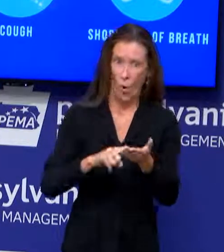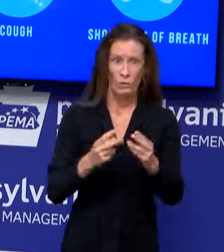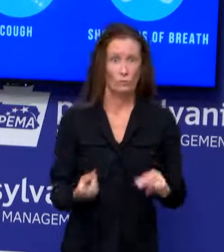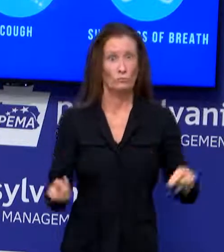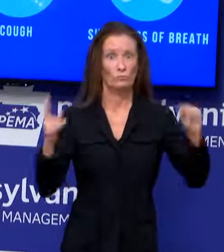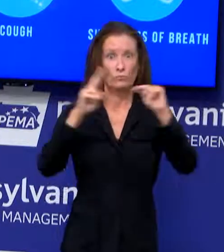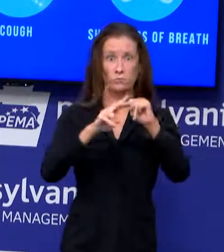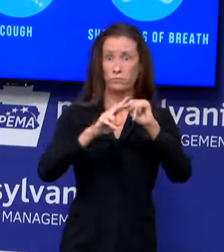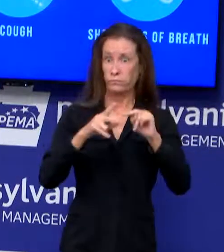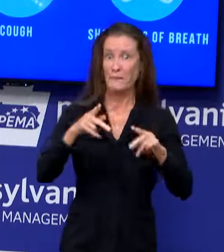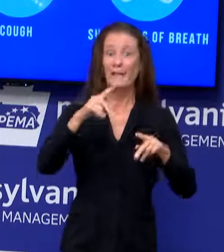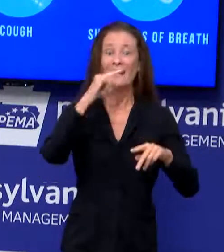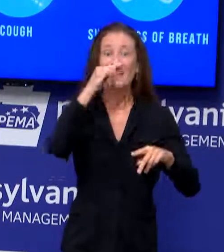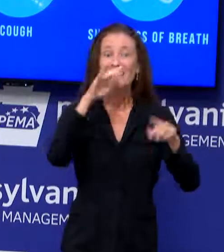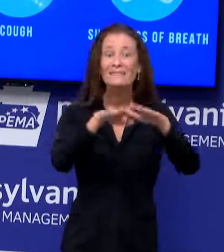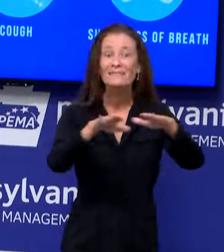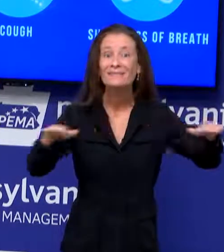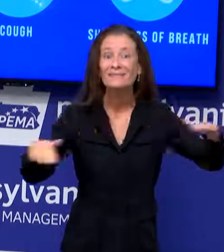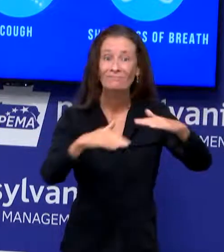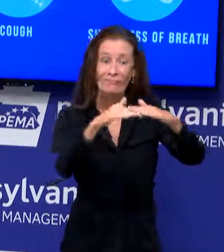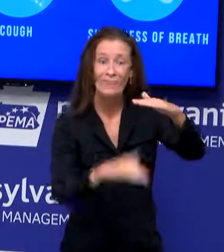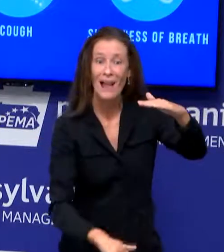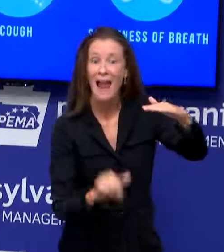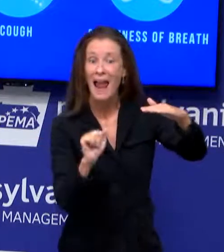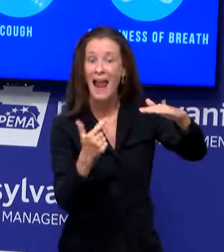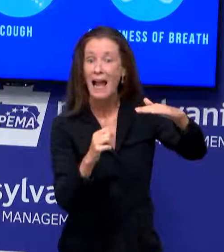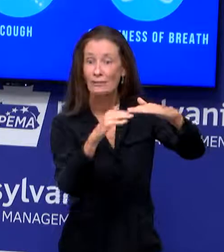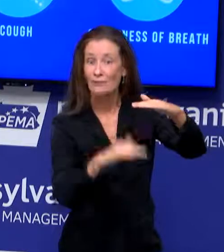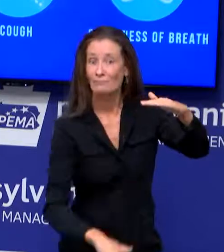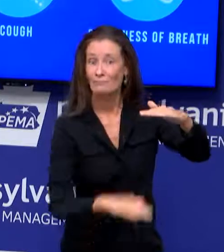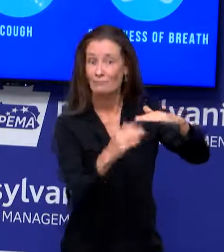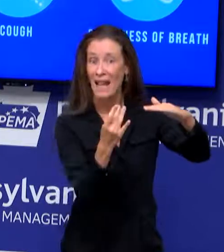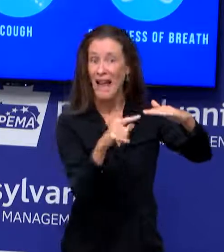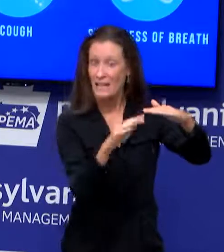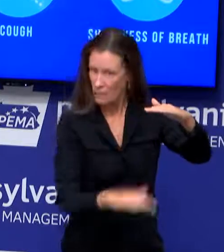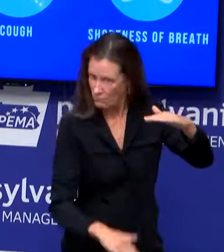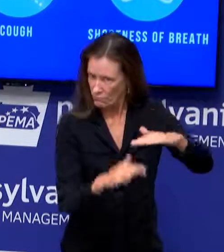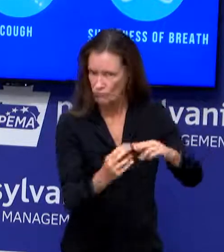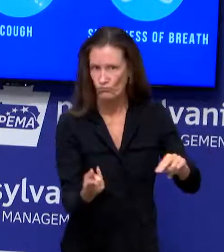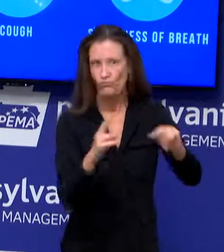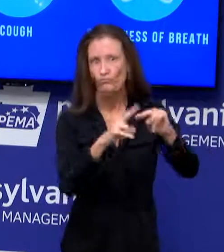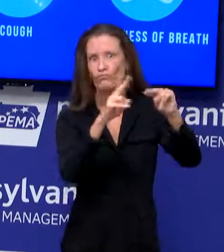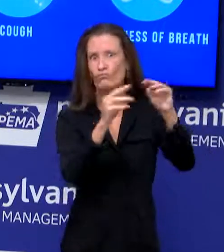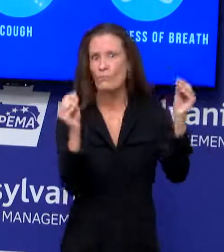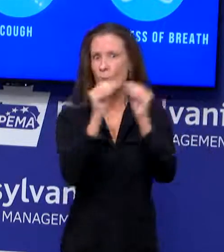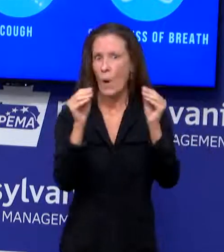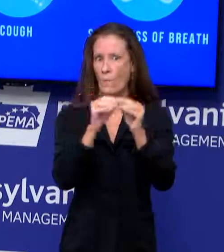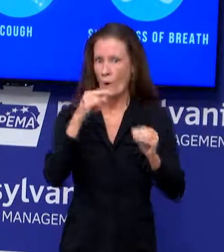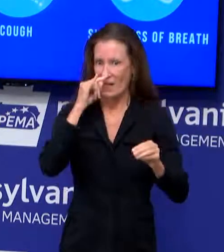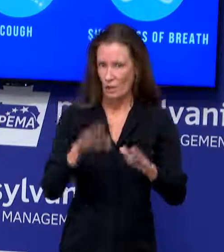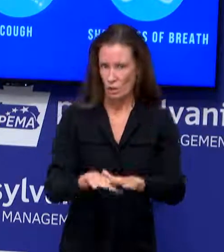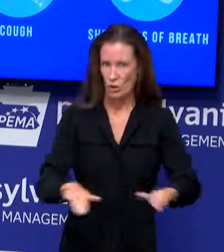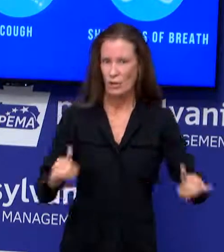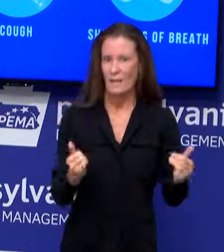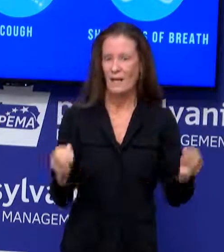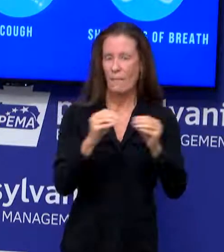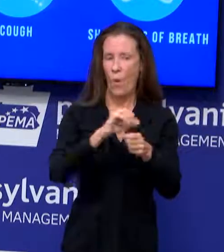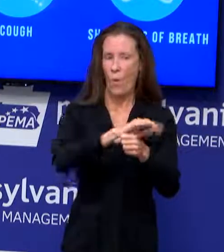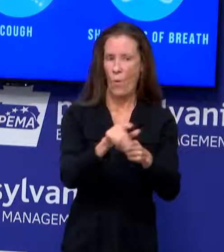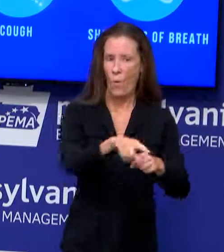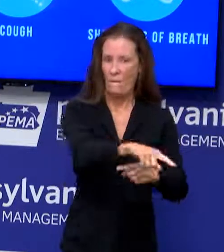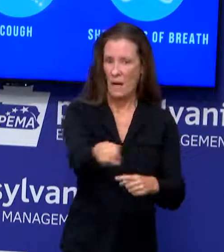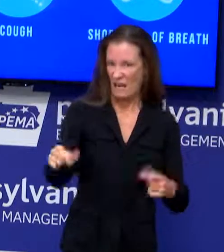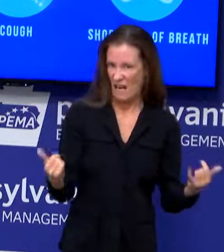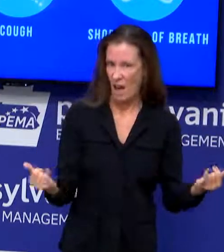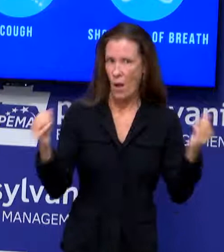than 19 that have COVID-19 in Pennsylvania, in almost all regions of Pennsylvania. We have seen that. We're not able to track it